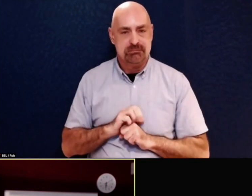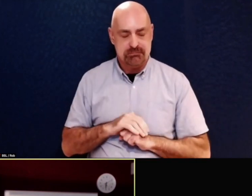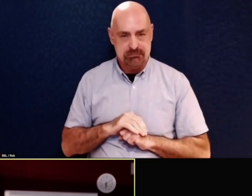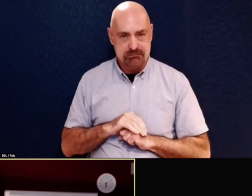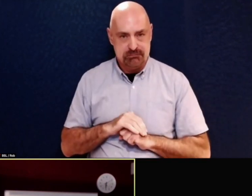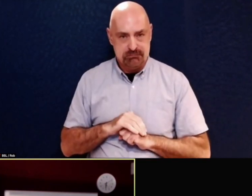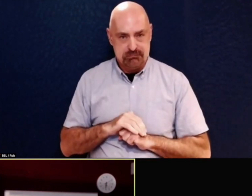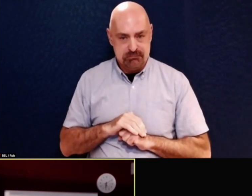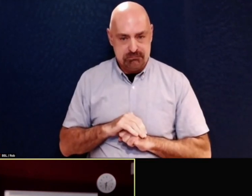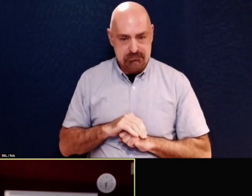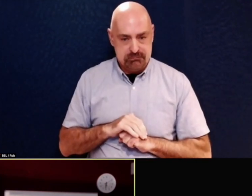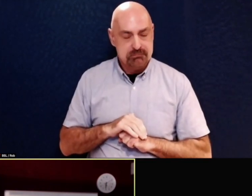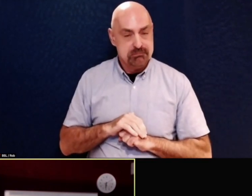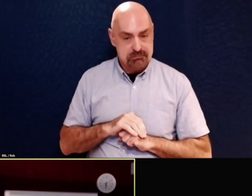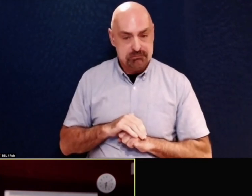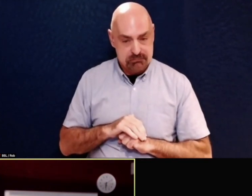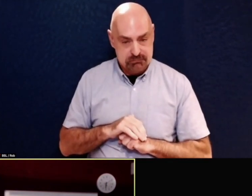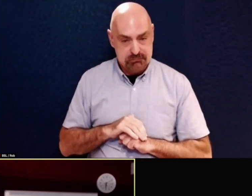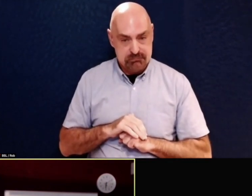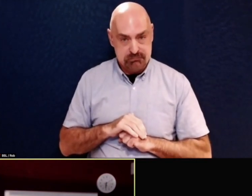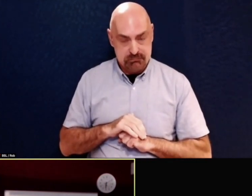to, related to